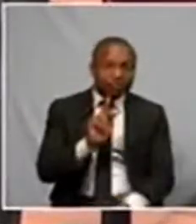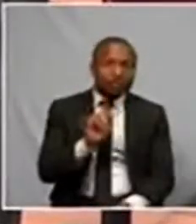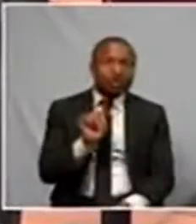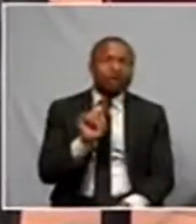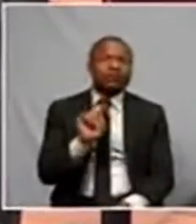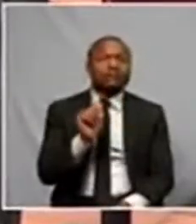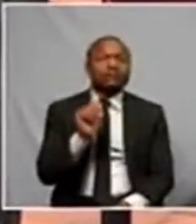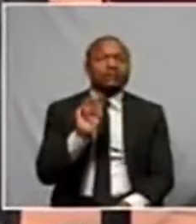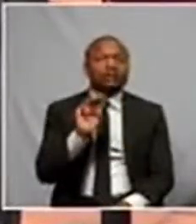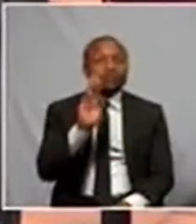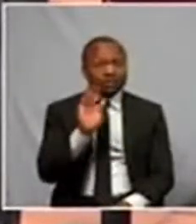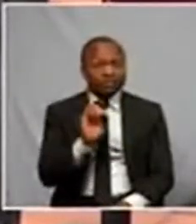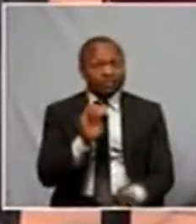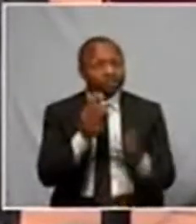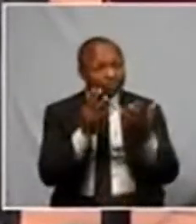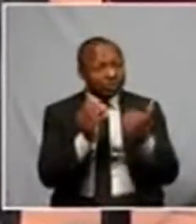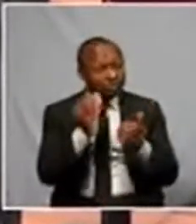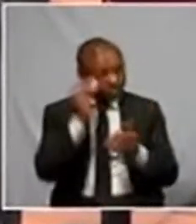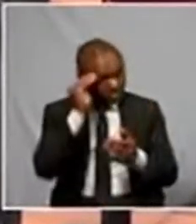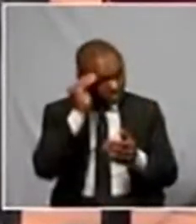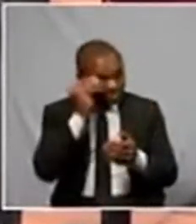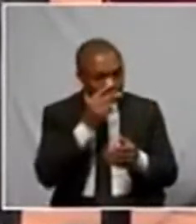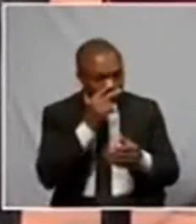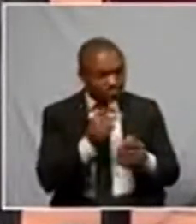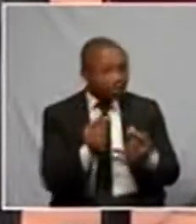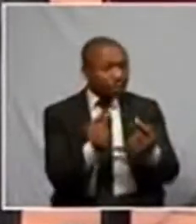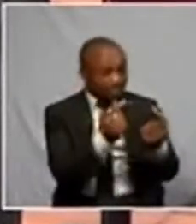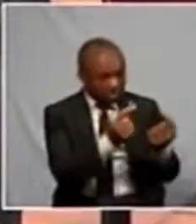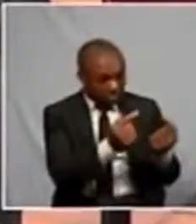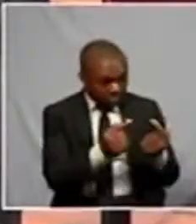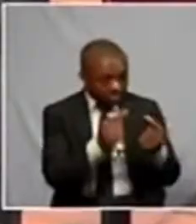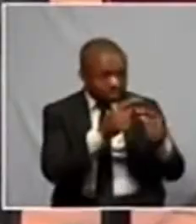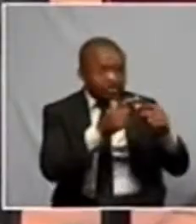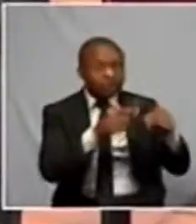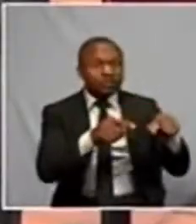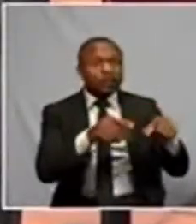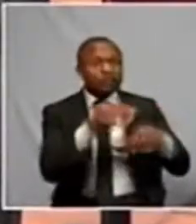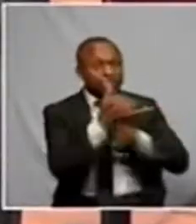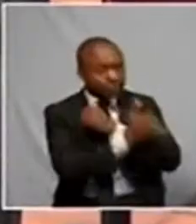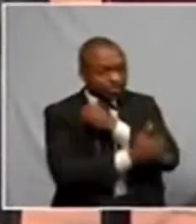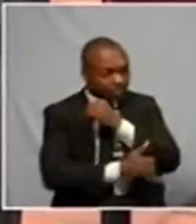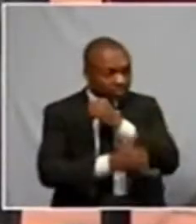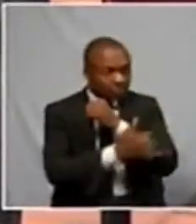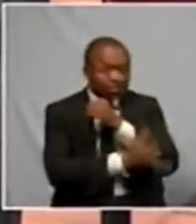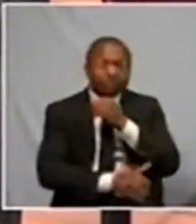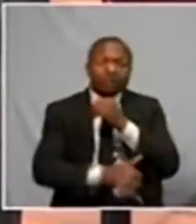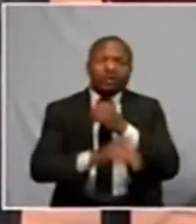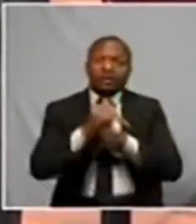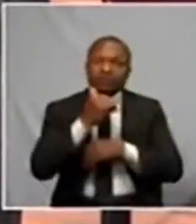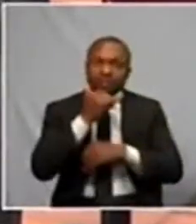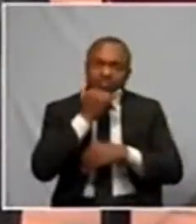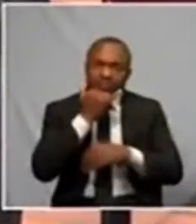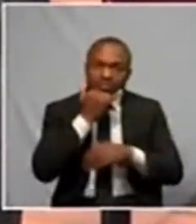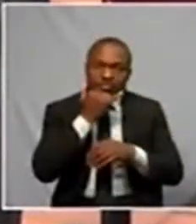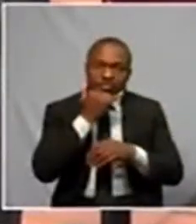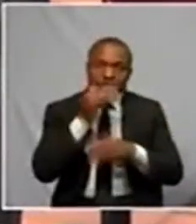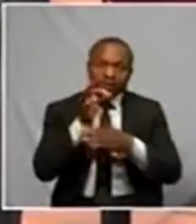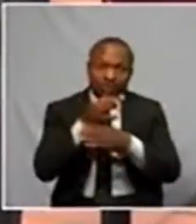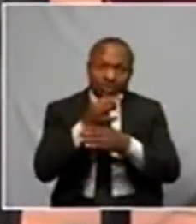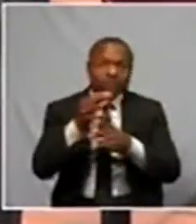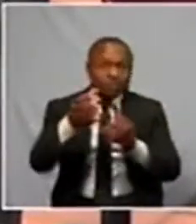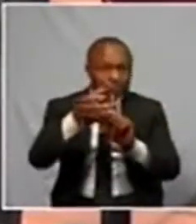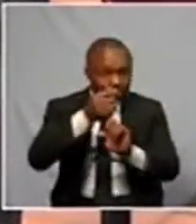find out from you, looking at the situation currently that is happening in the country in relation to illegal fishing methods,